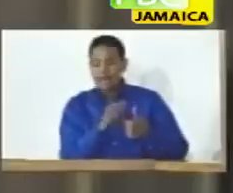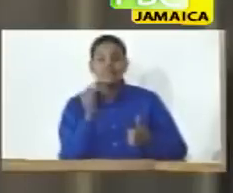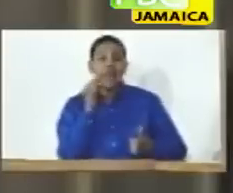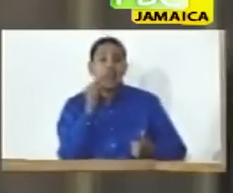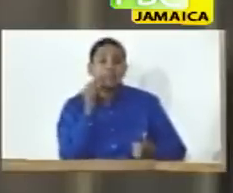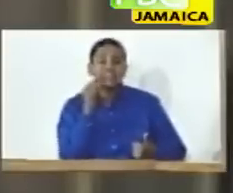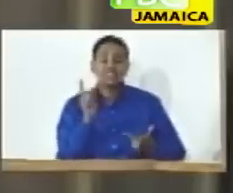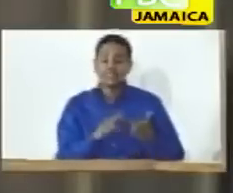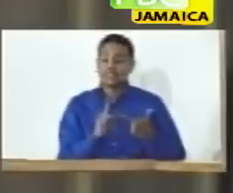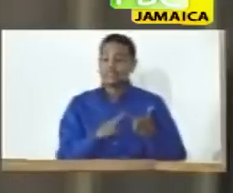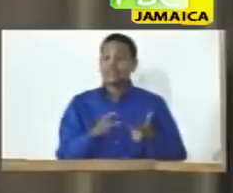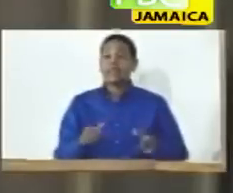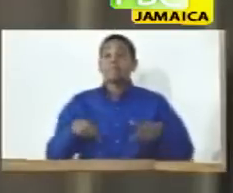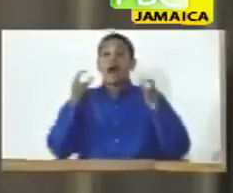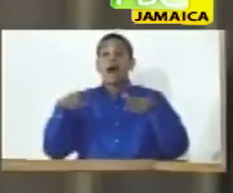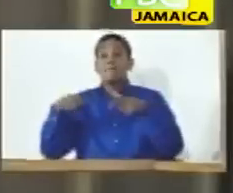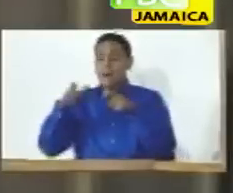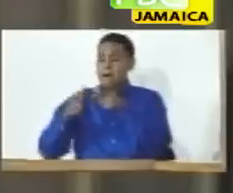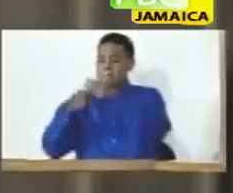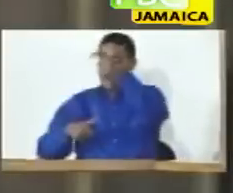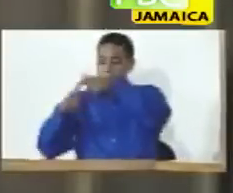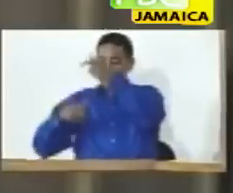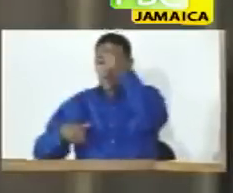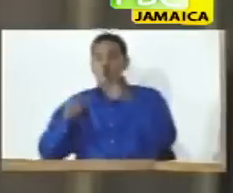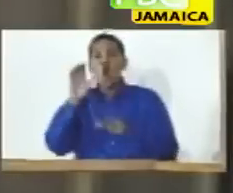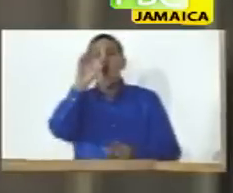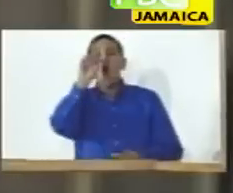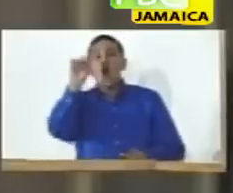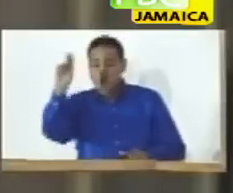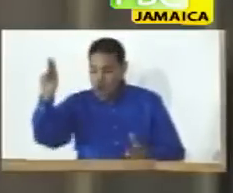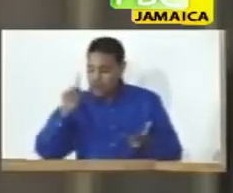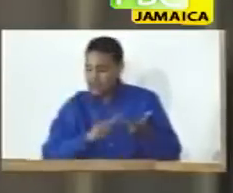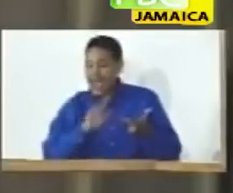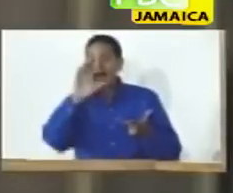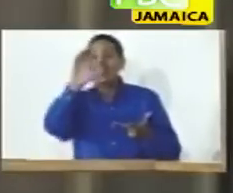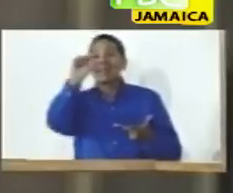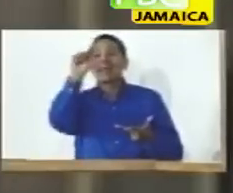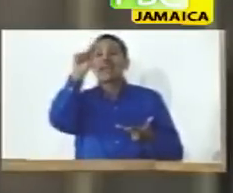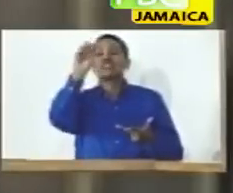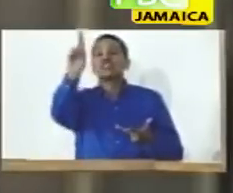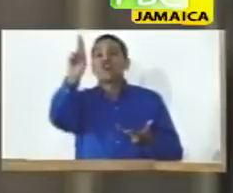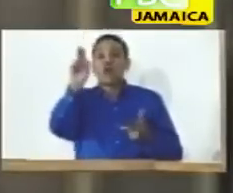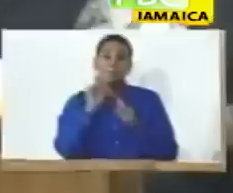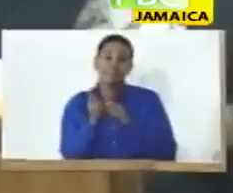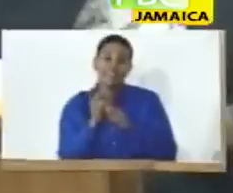cannabis, bamboo, sea island cotton, and castor beans.